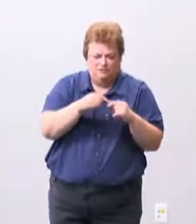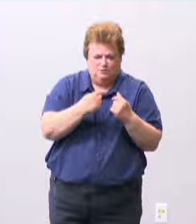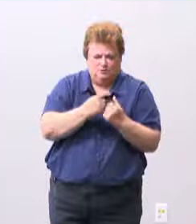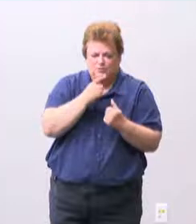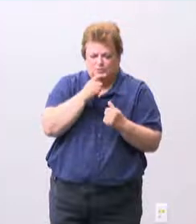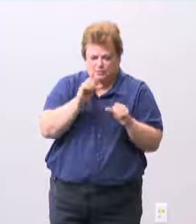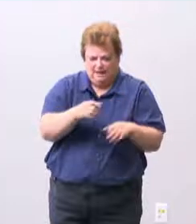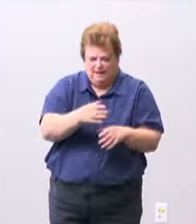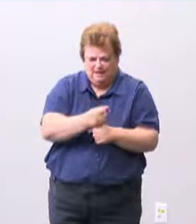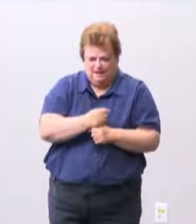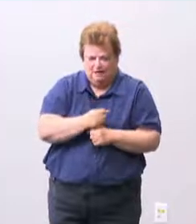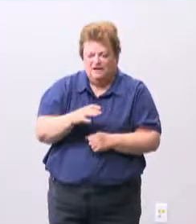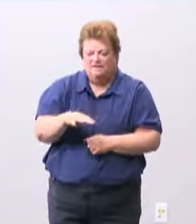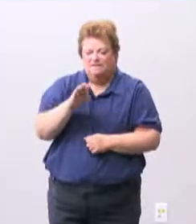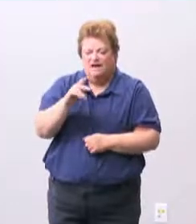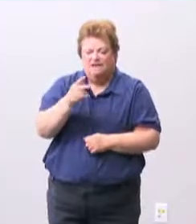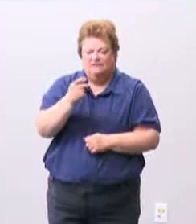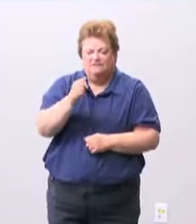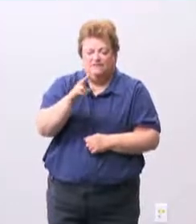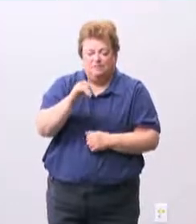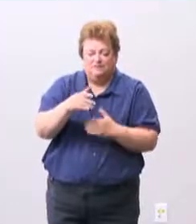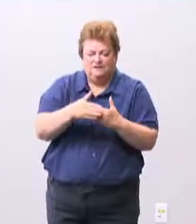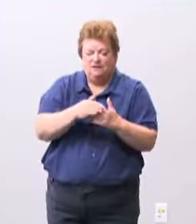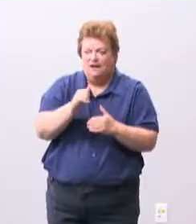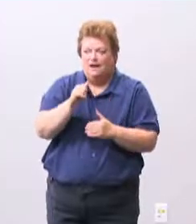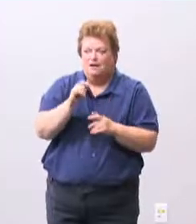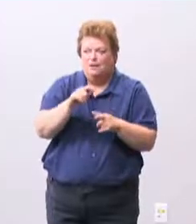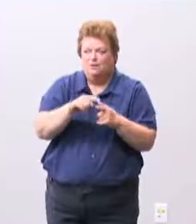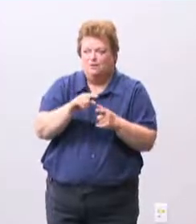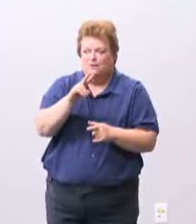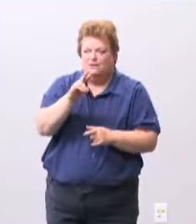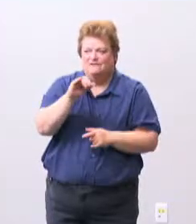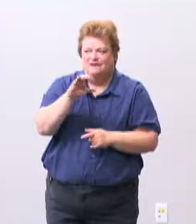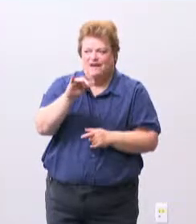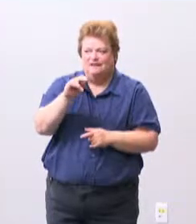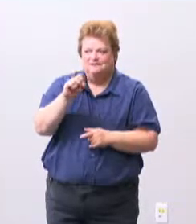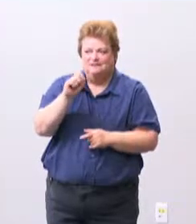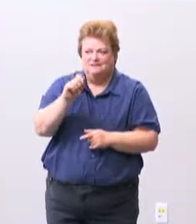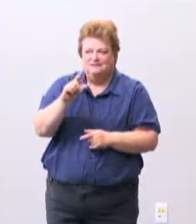You can find a pharmacy near you at vaccines.gov or by